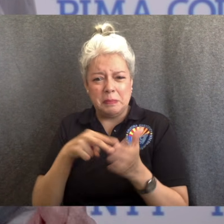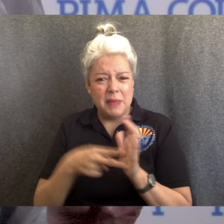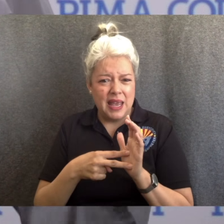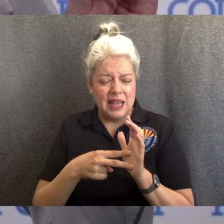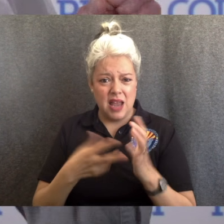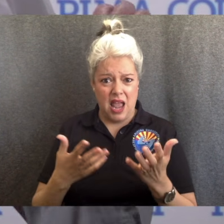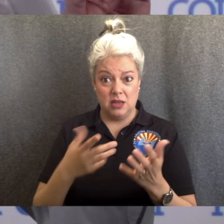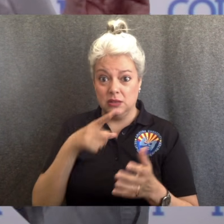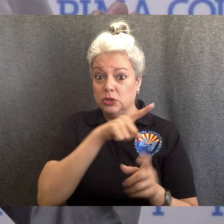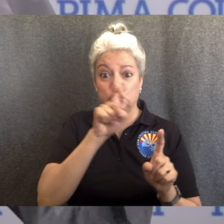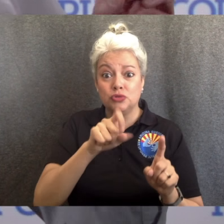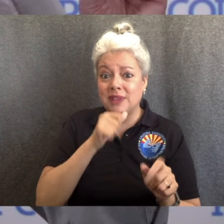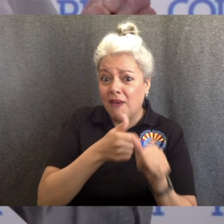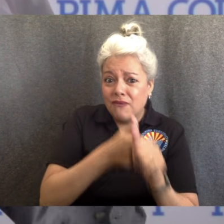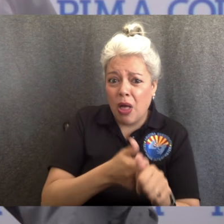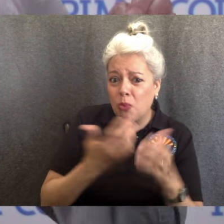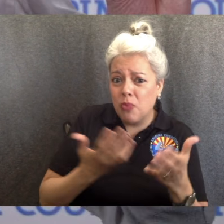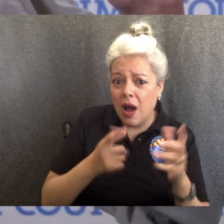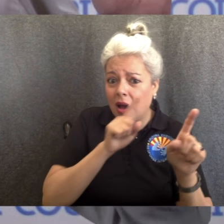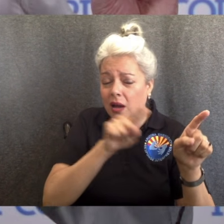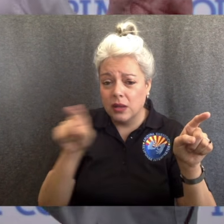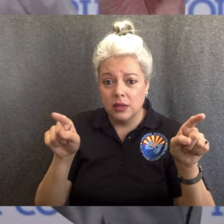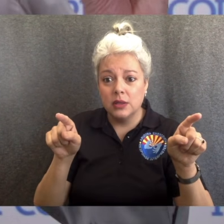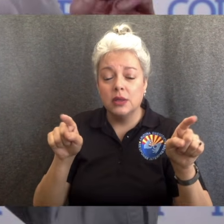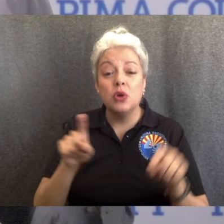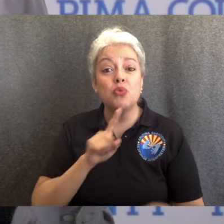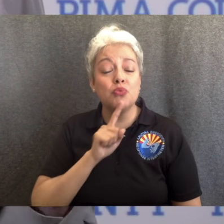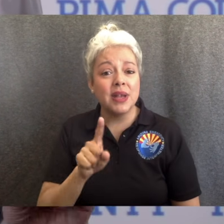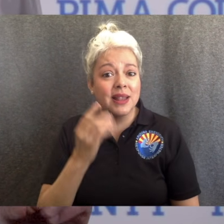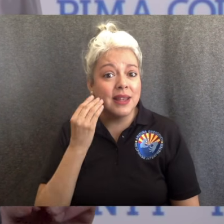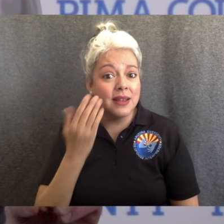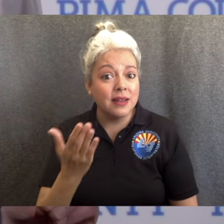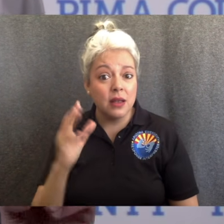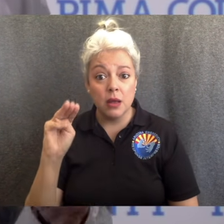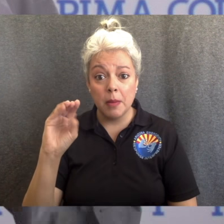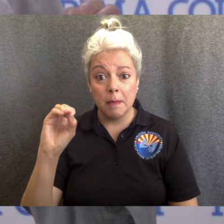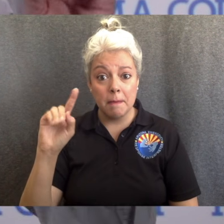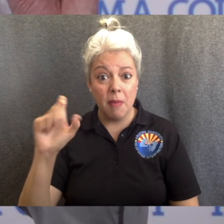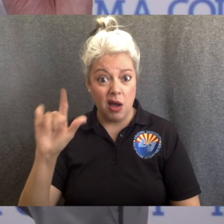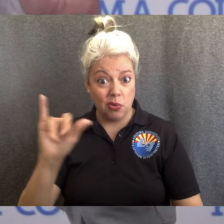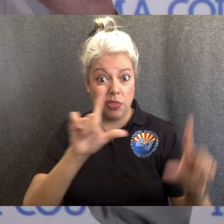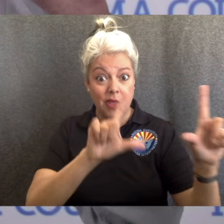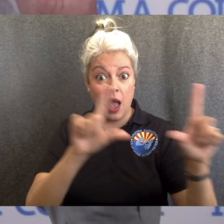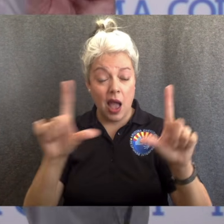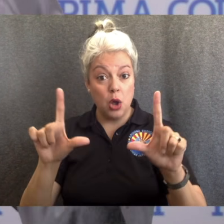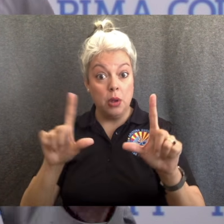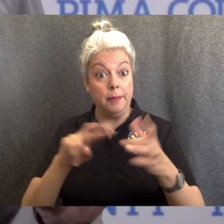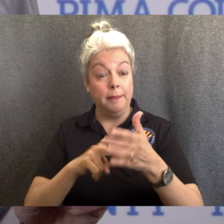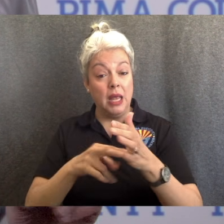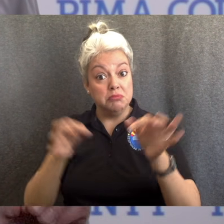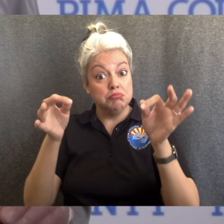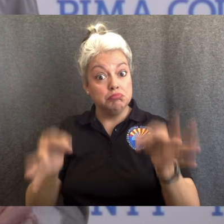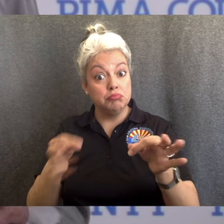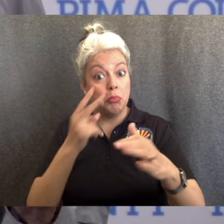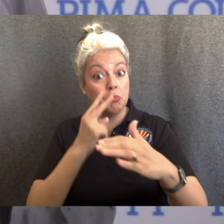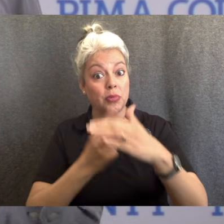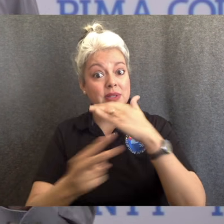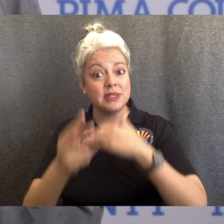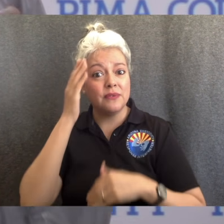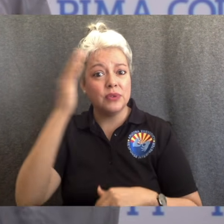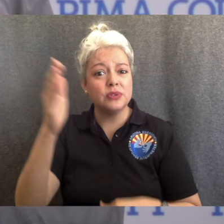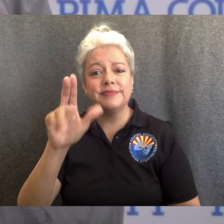is models aren't supposed to really predict the future. They're supposed to give you alternatives